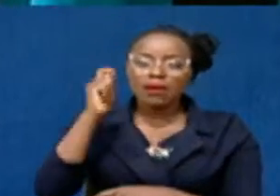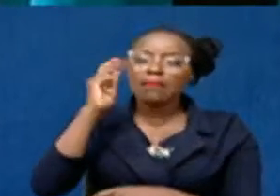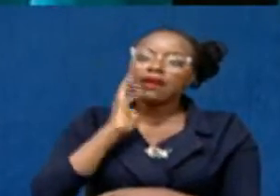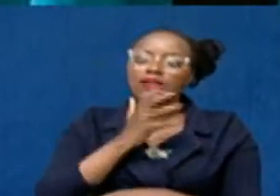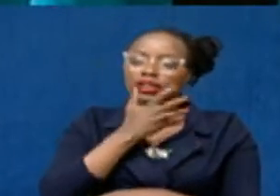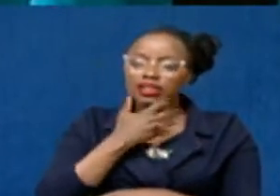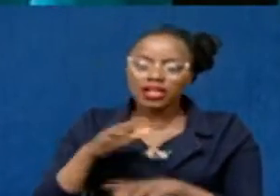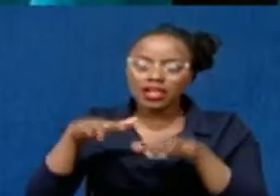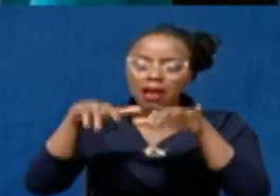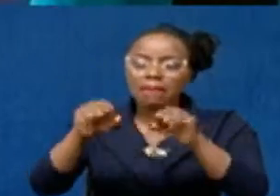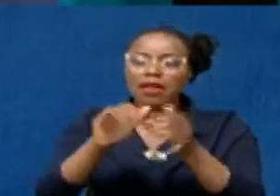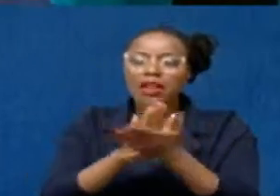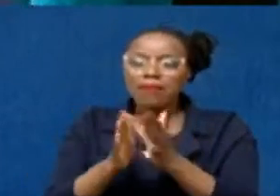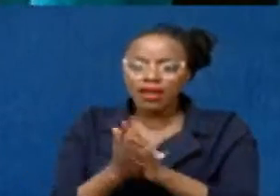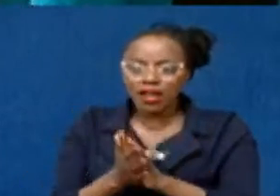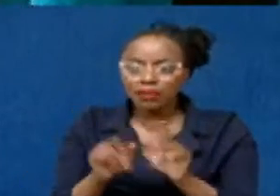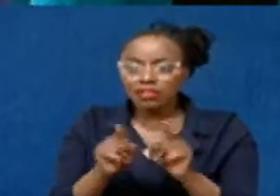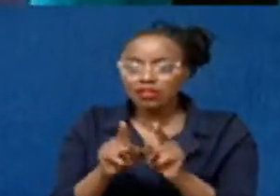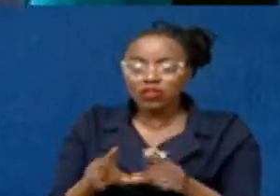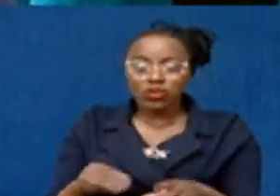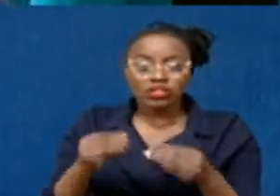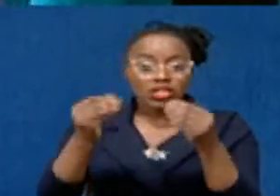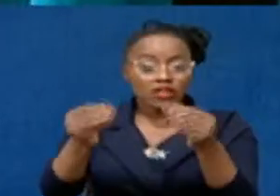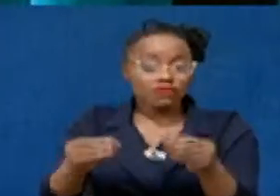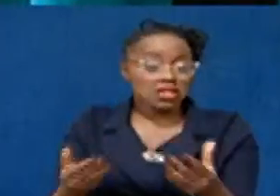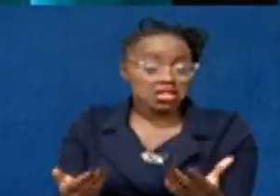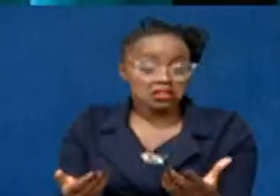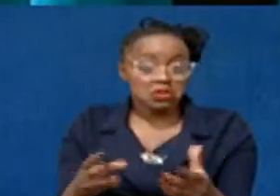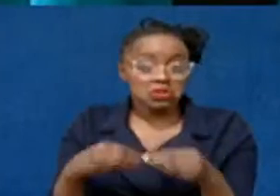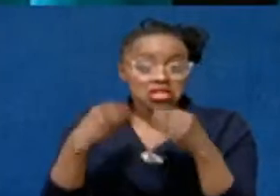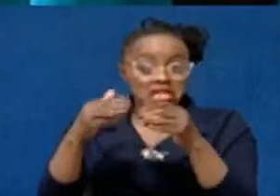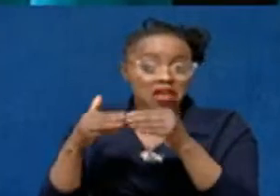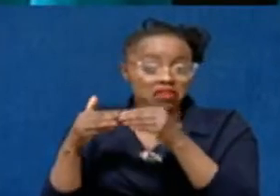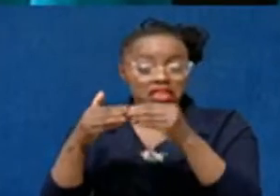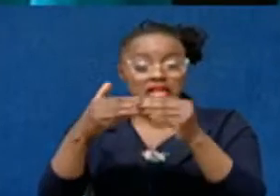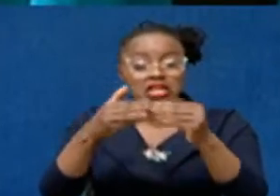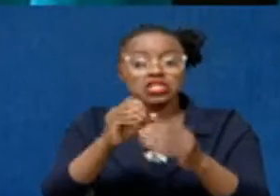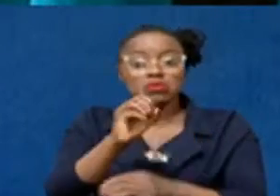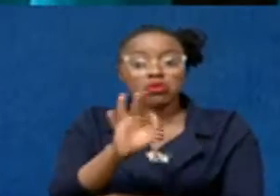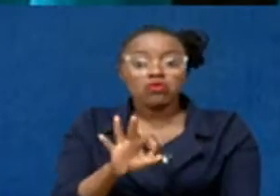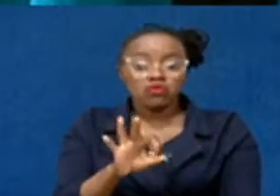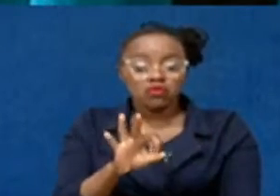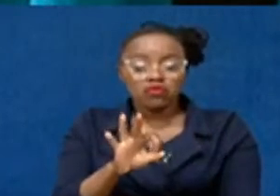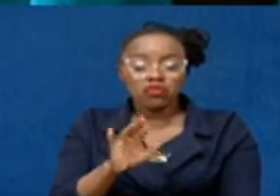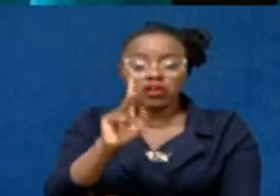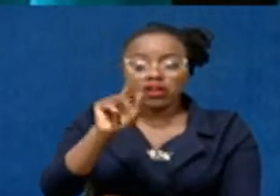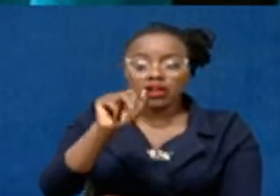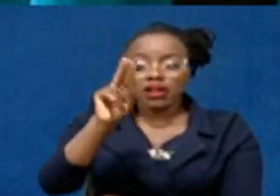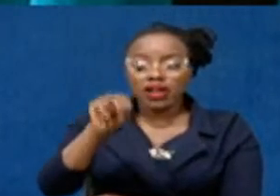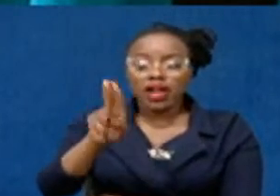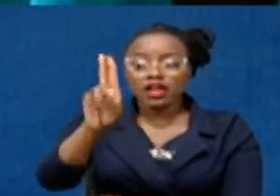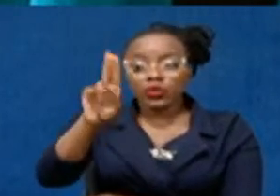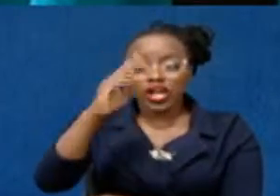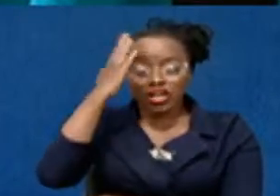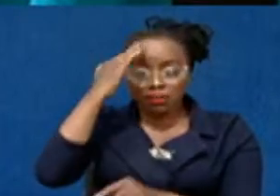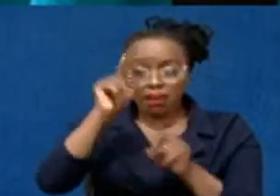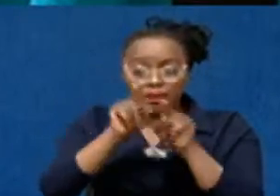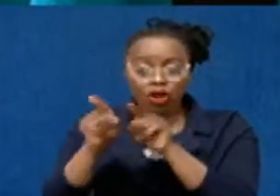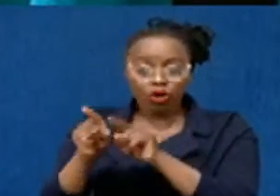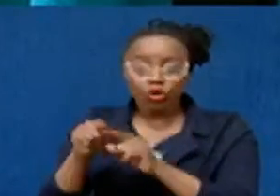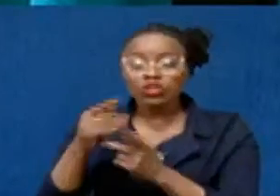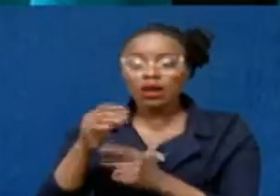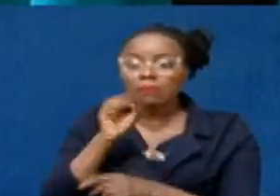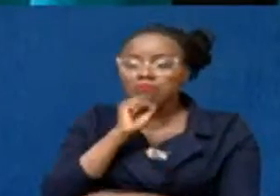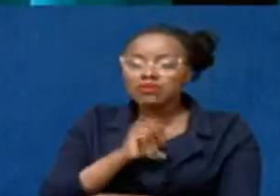and basically was given the leadership of KANU. Remember,